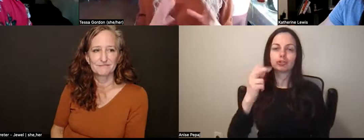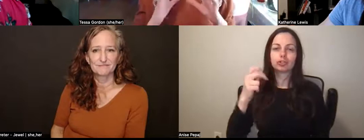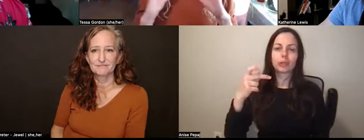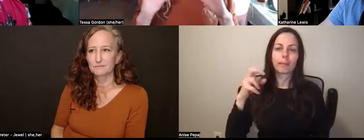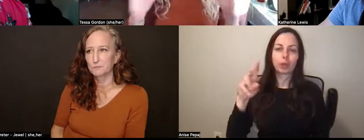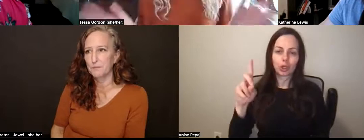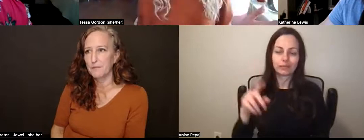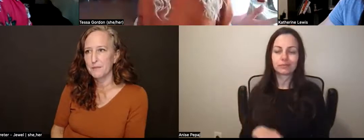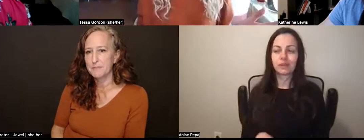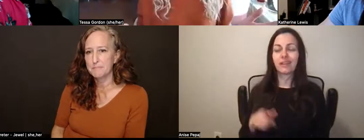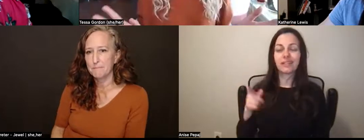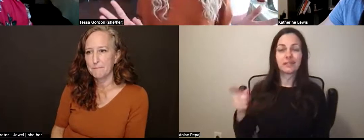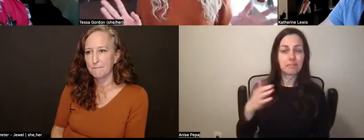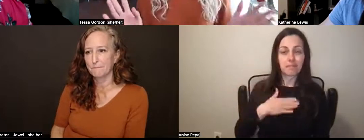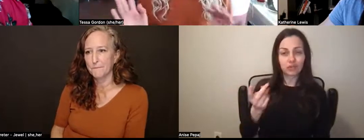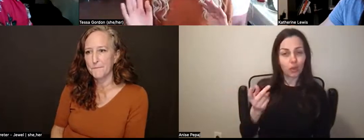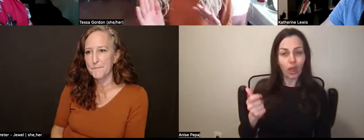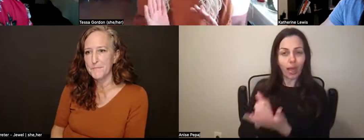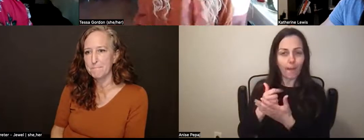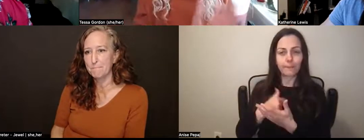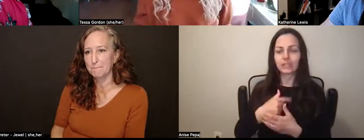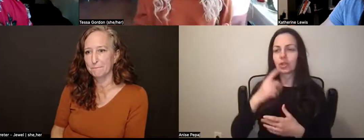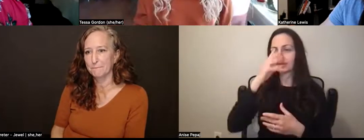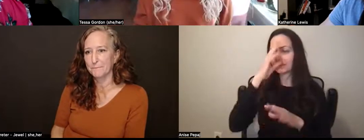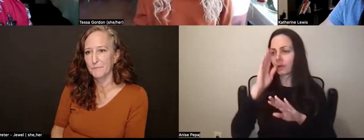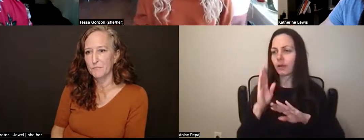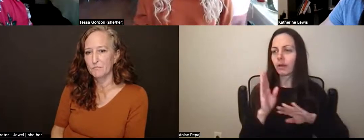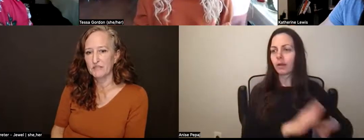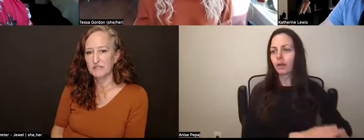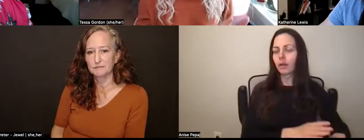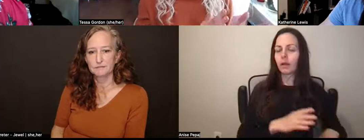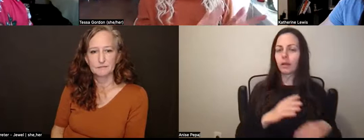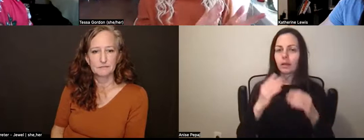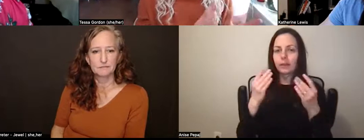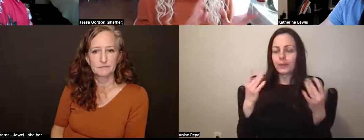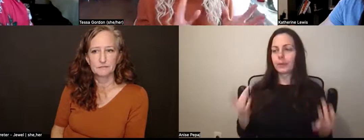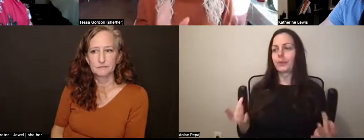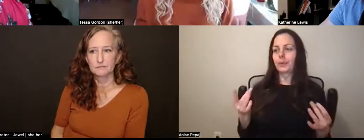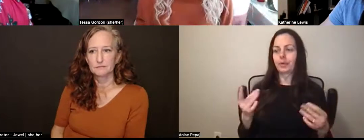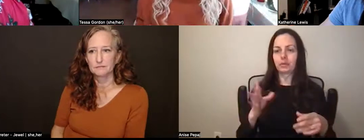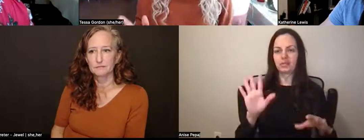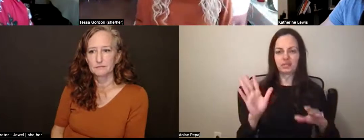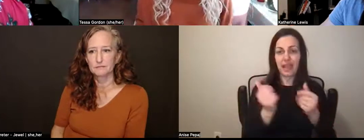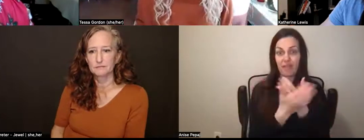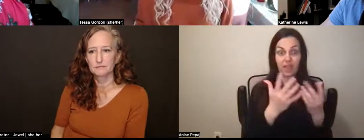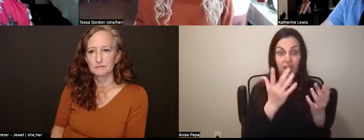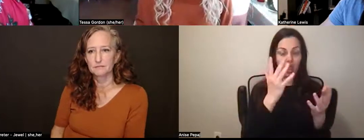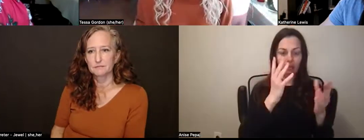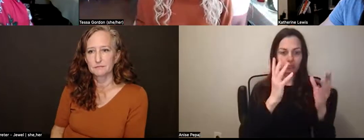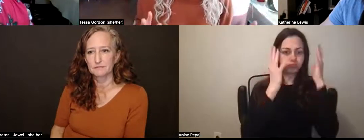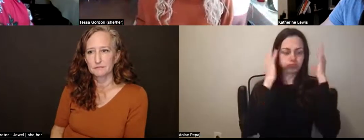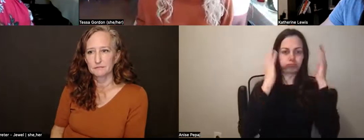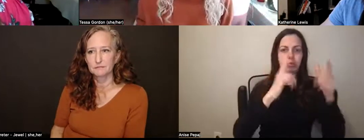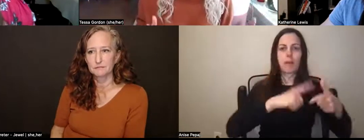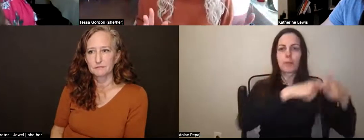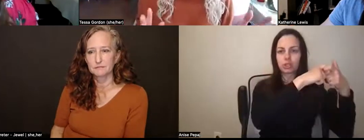just check out and put all this stuff on pause, because he finds so much joy in the moment. Like we can do